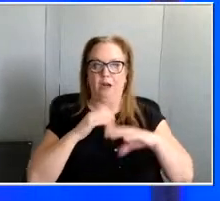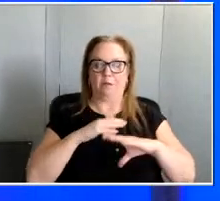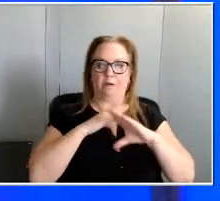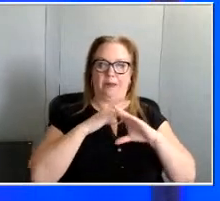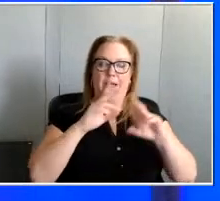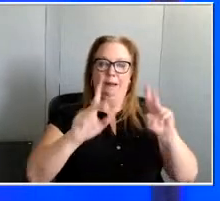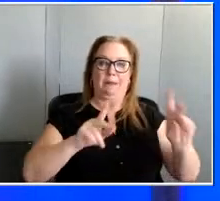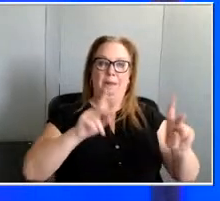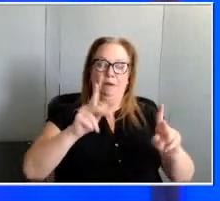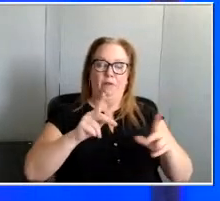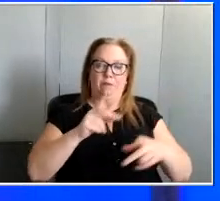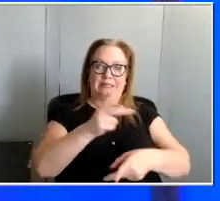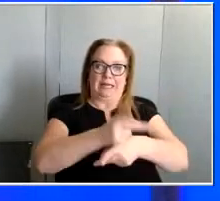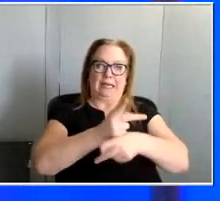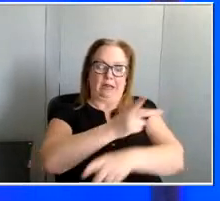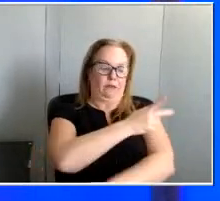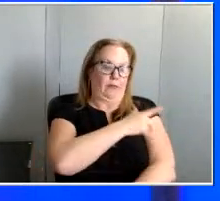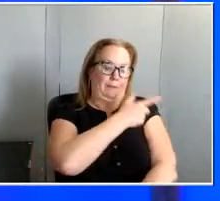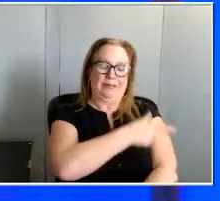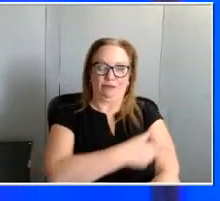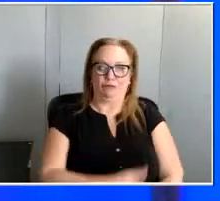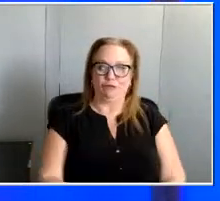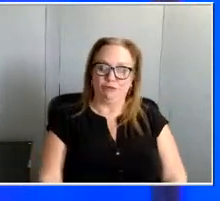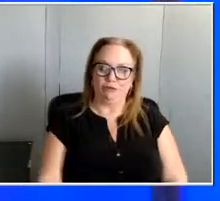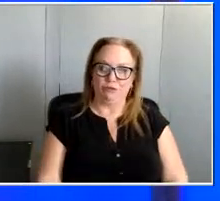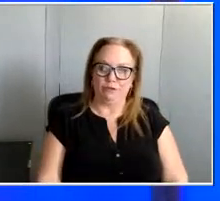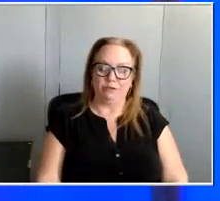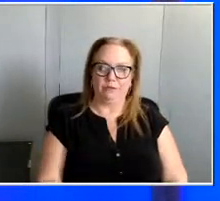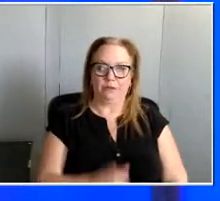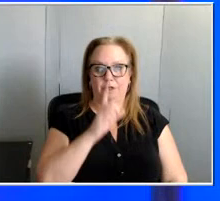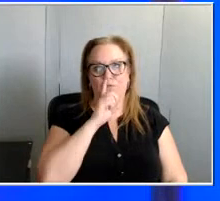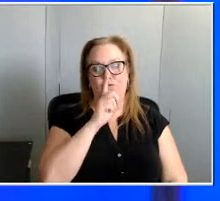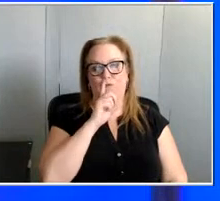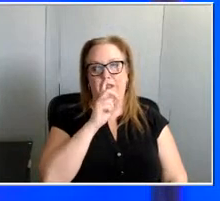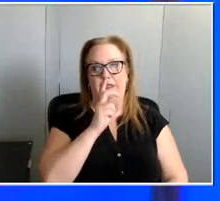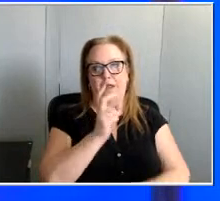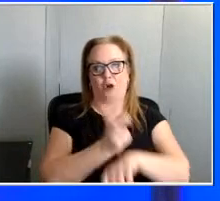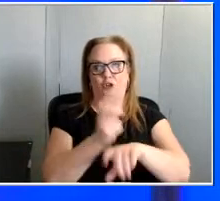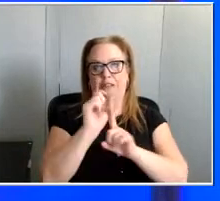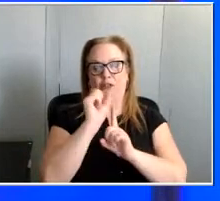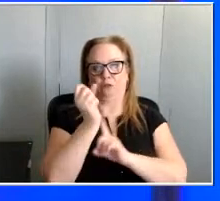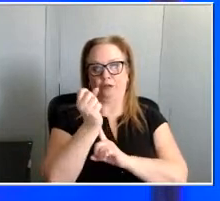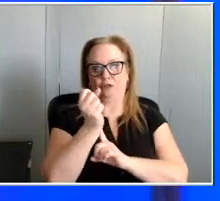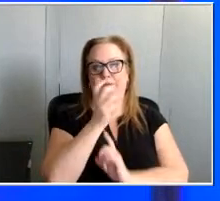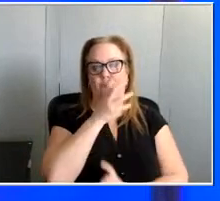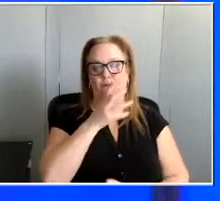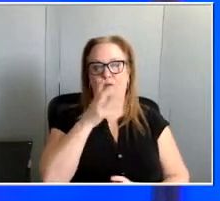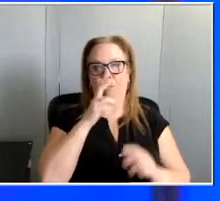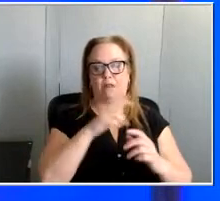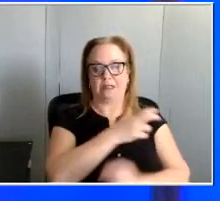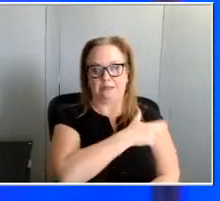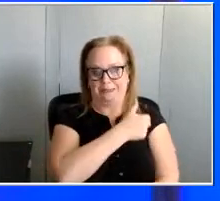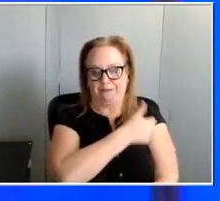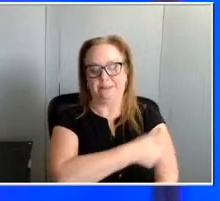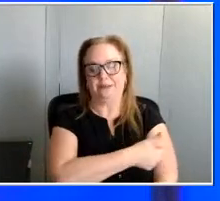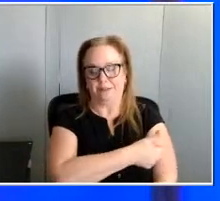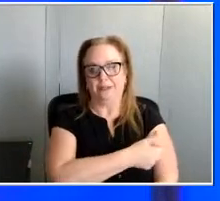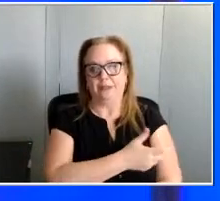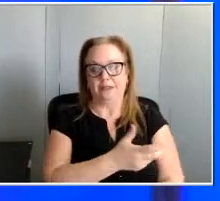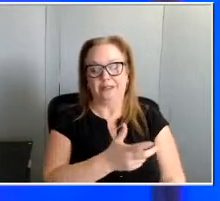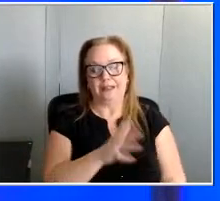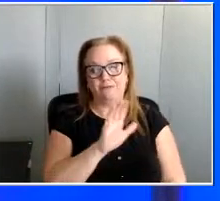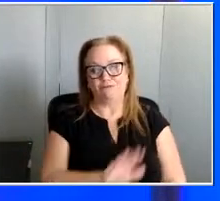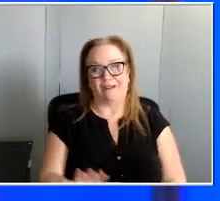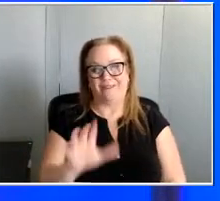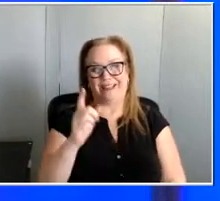some of the patients they may have previously. It is a really difficult situation for rural hospitals today, and roughly half